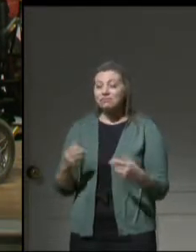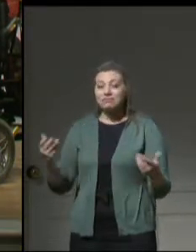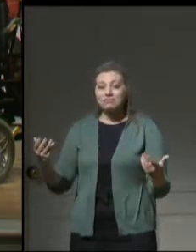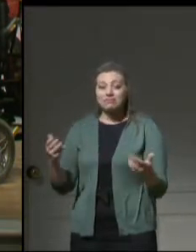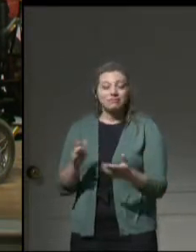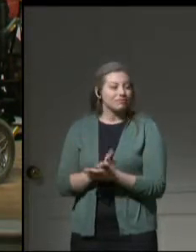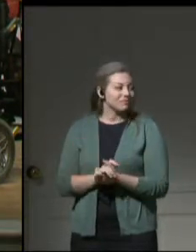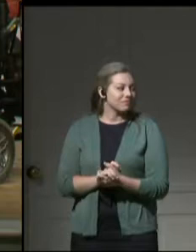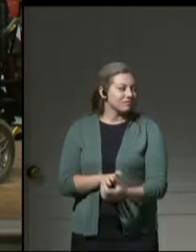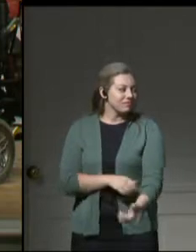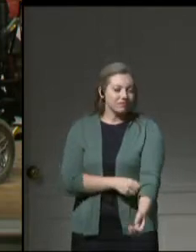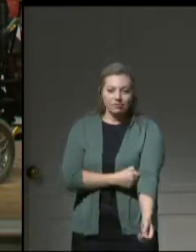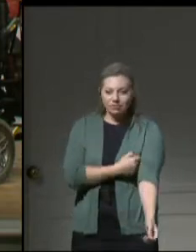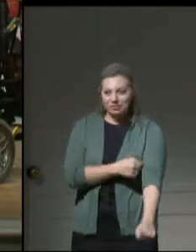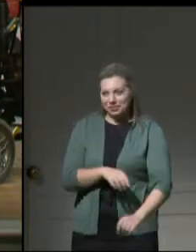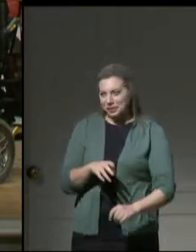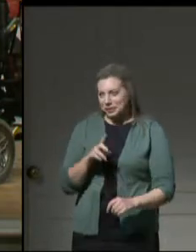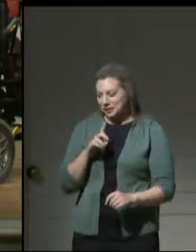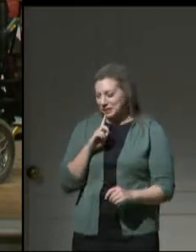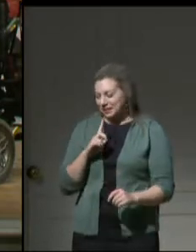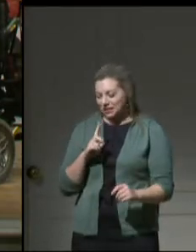So this is the surprises, right?